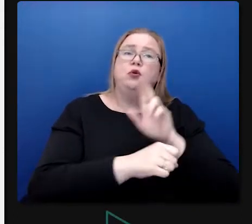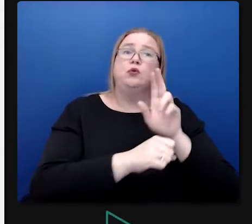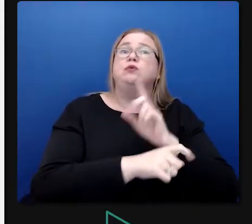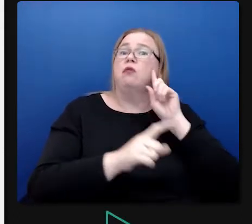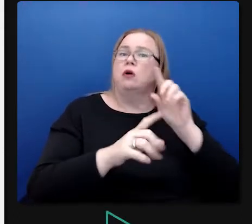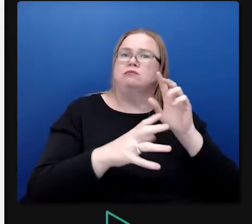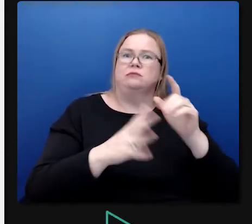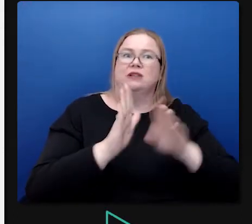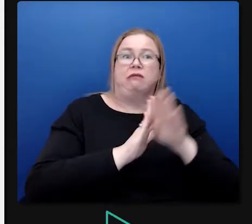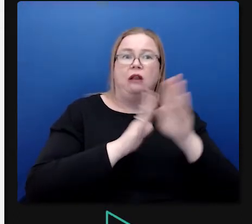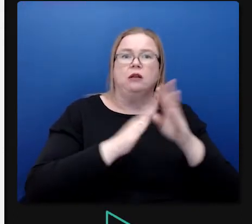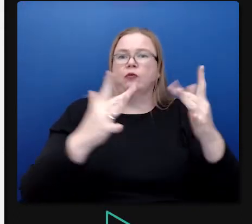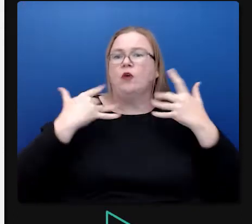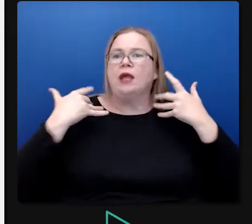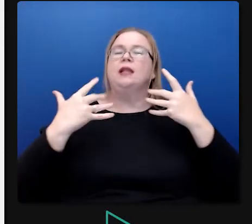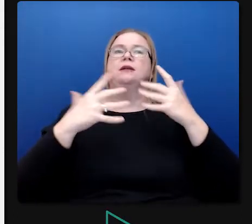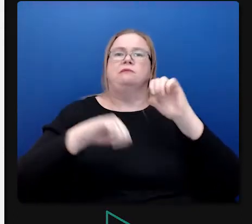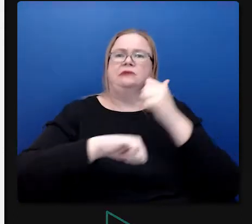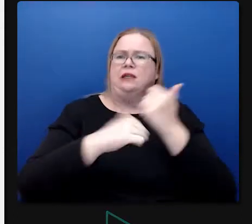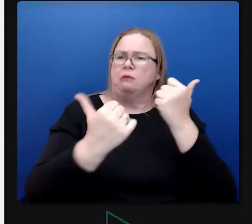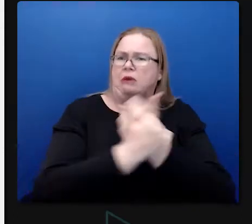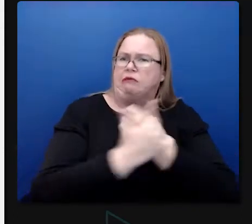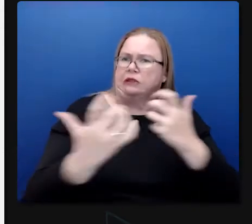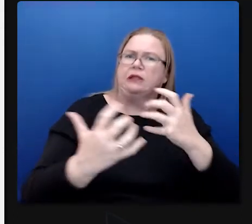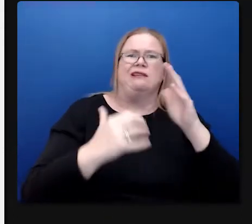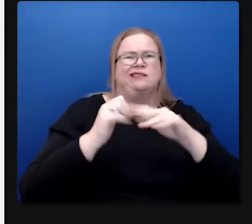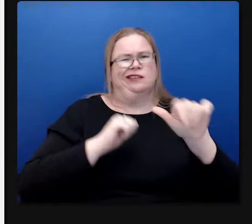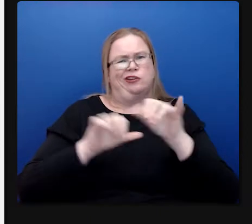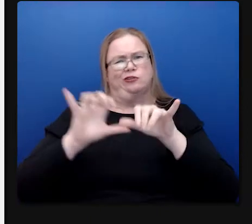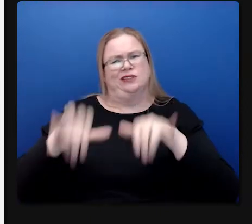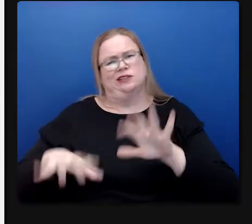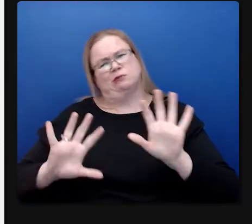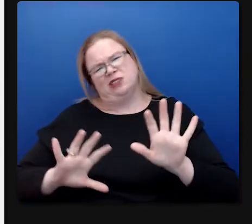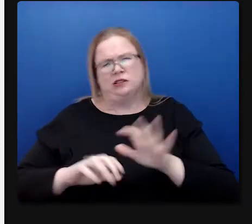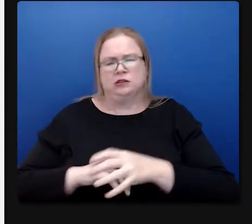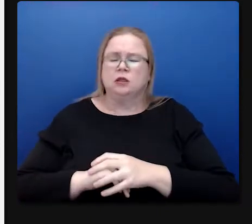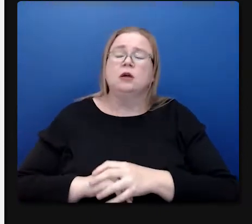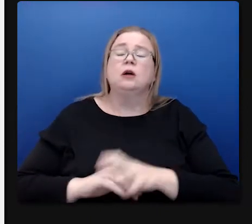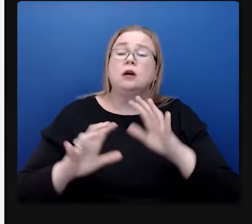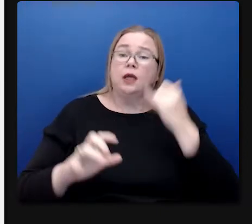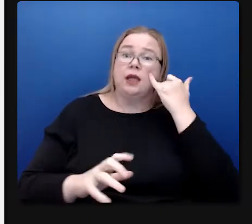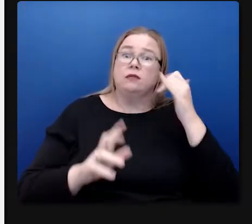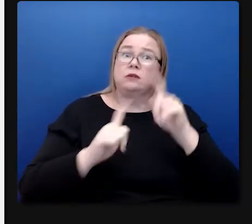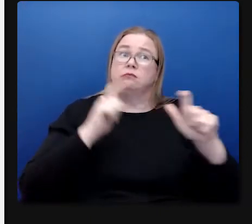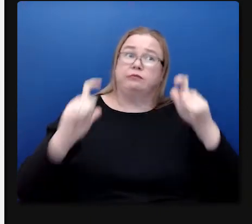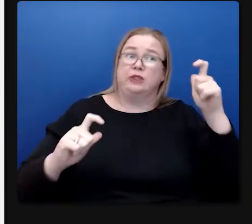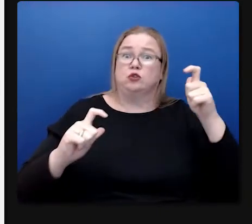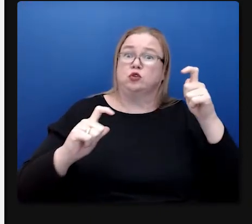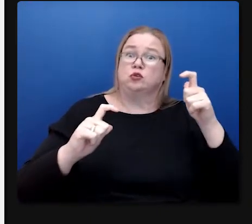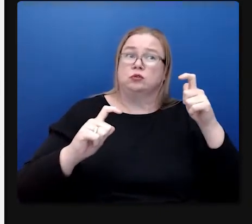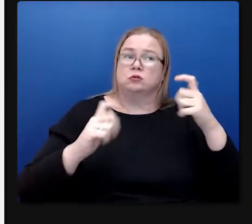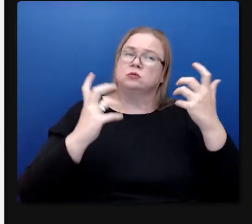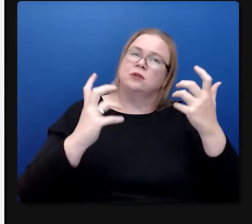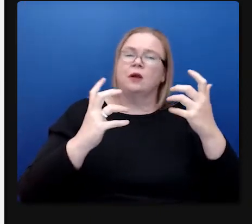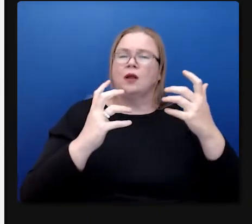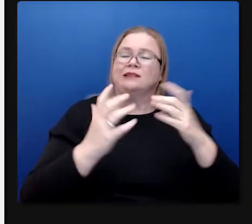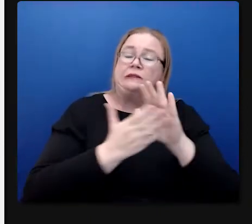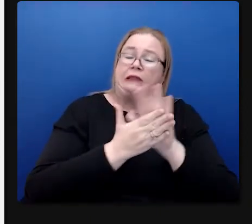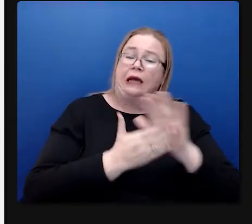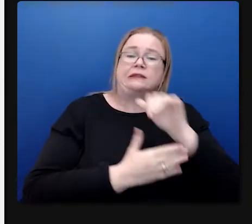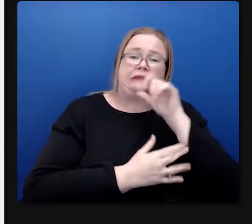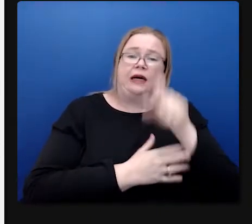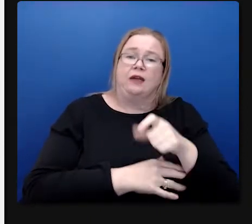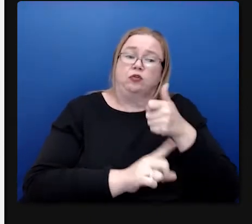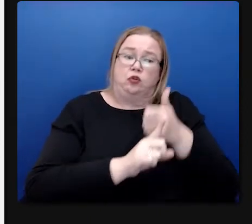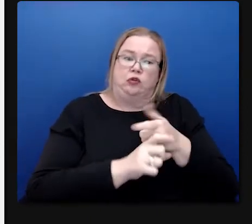friendly, developer-friendly setups than some other systems. If you're on the larger side of things, it's nice to not